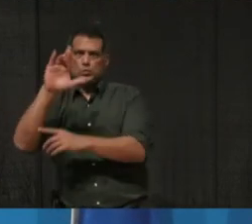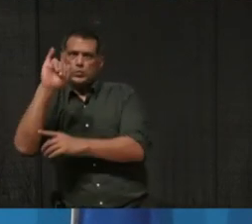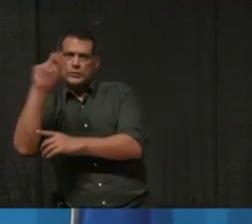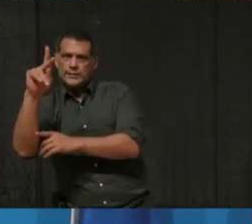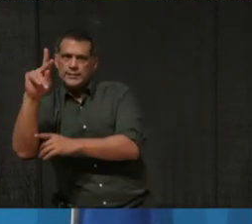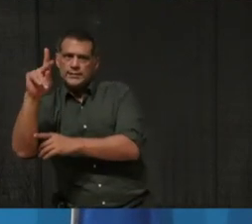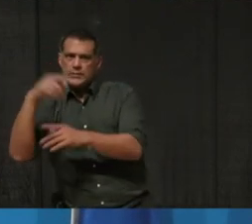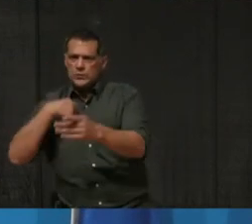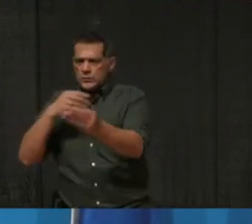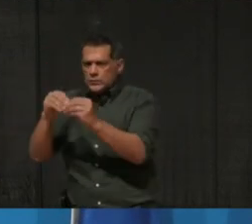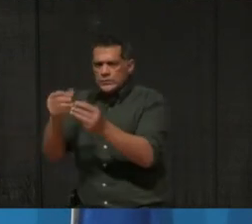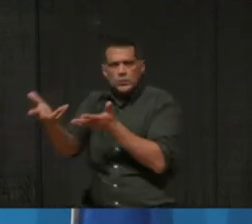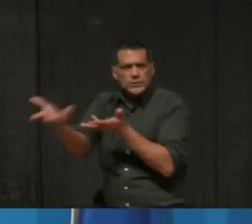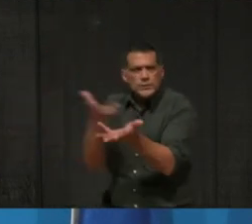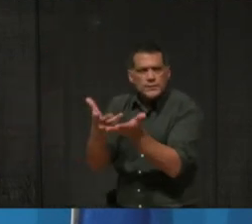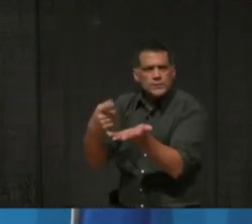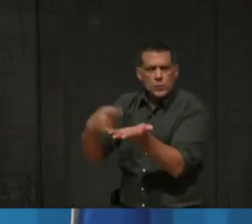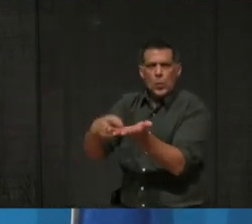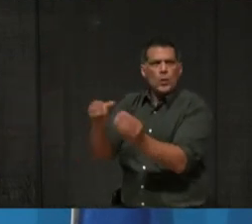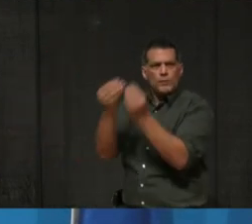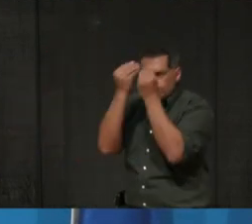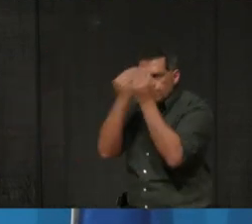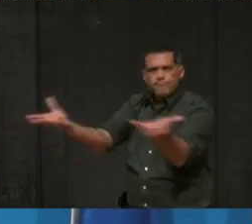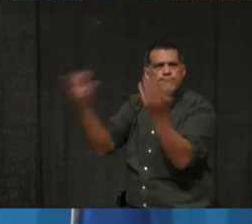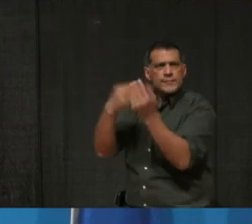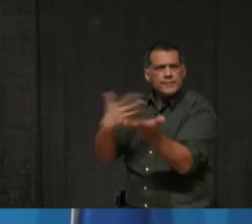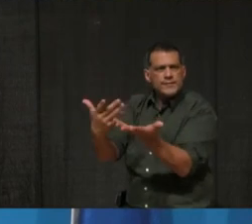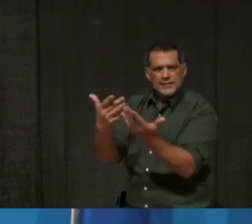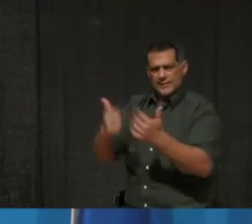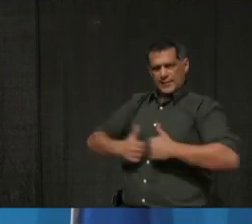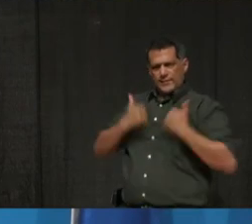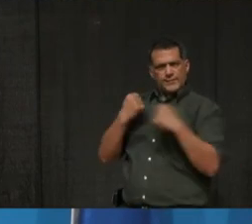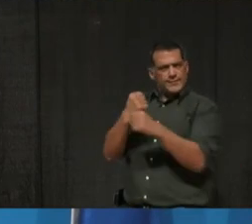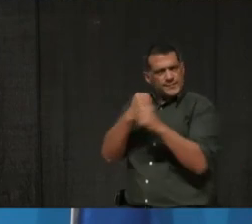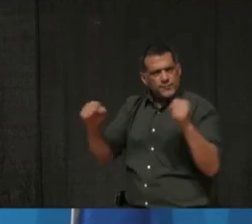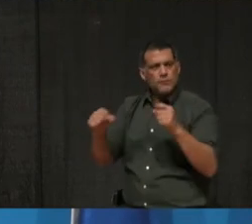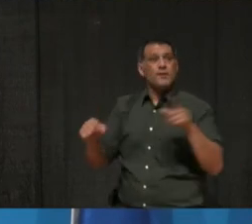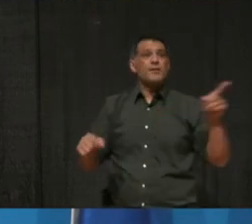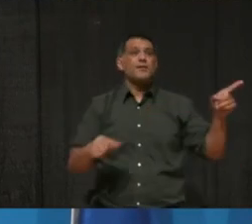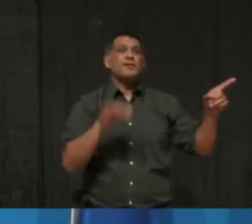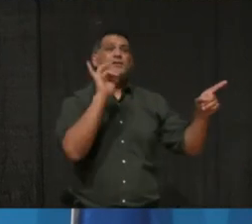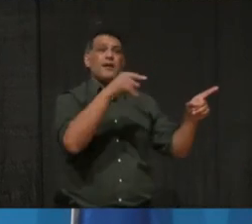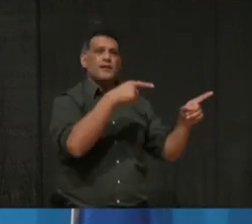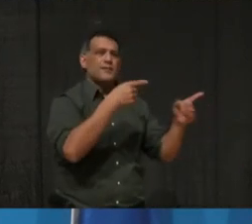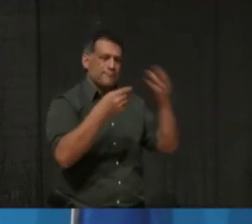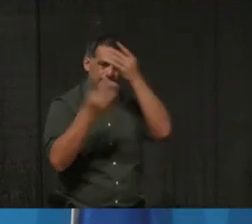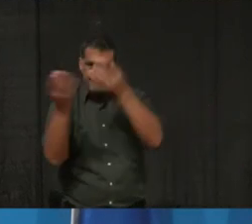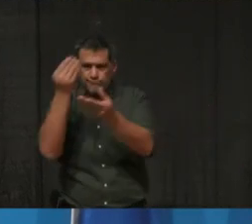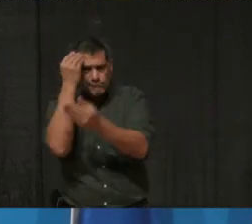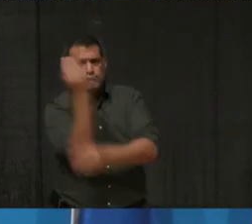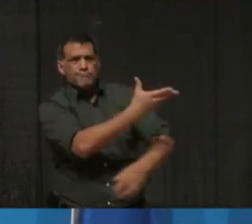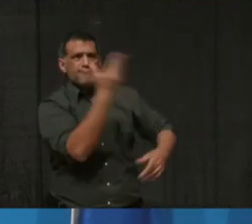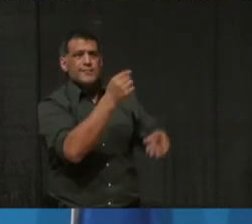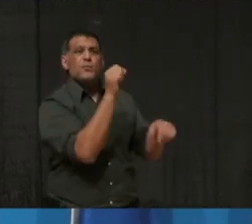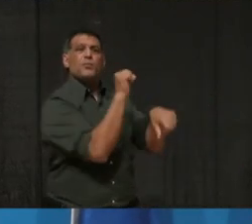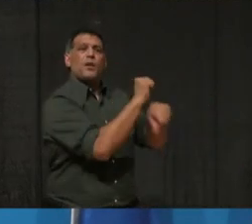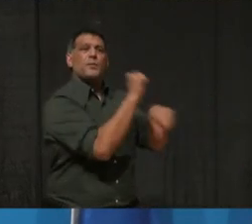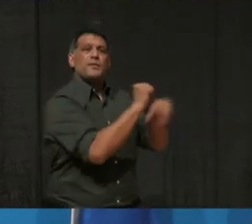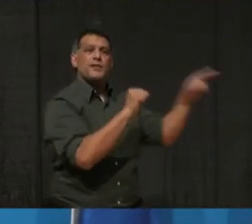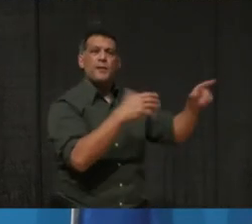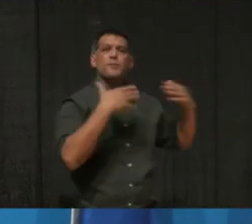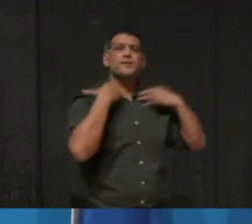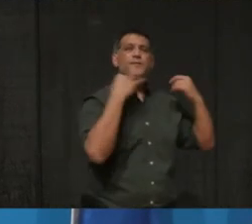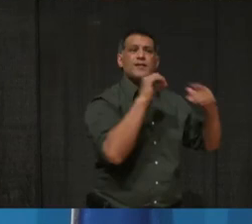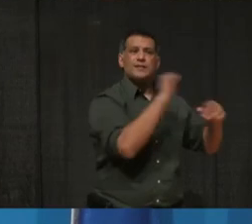I also call for additional resources to be given to our Ministry of Labour partners to ensure that workers and our community can